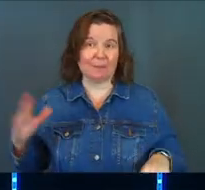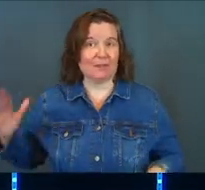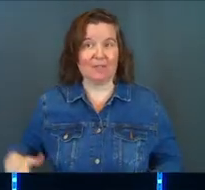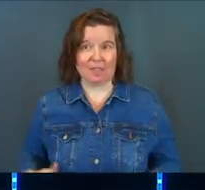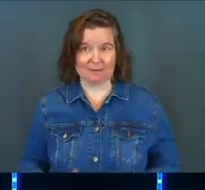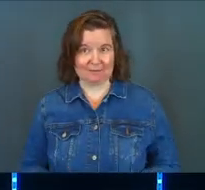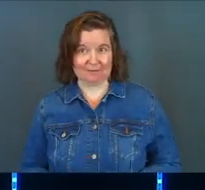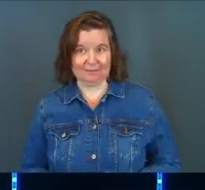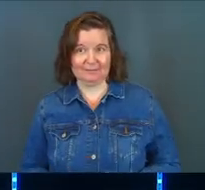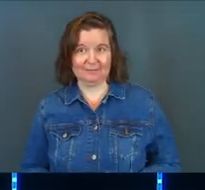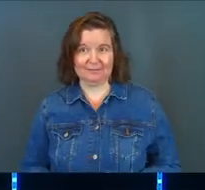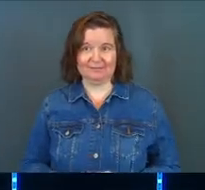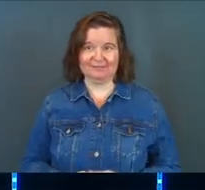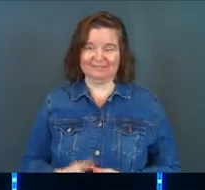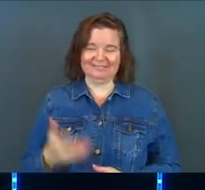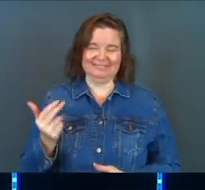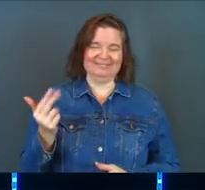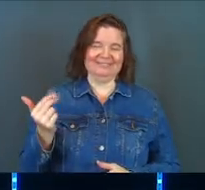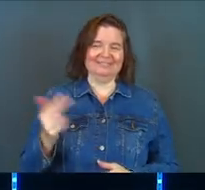capable of.